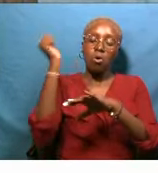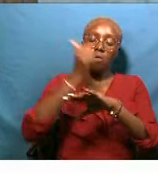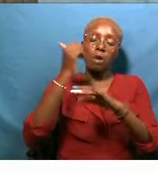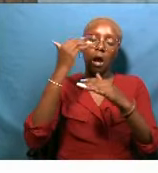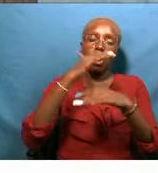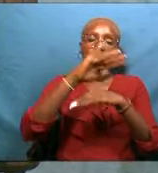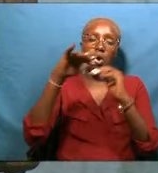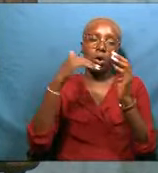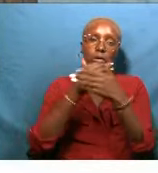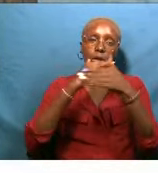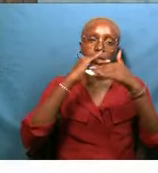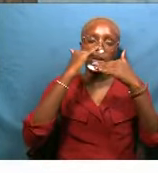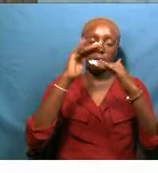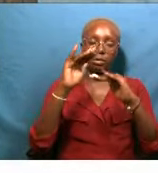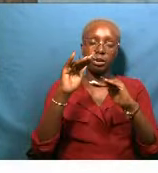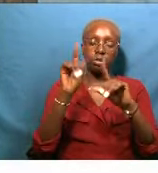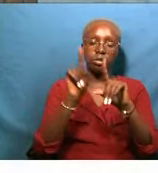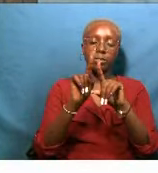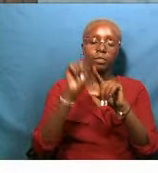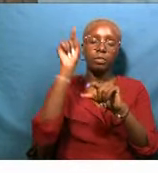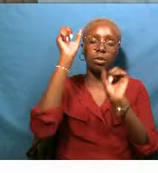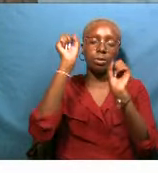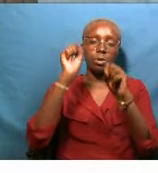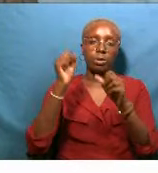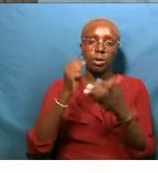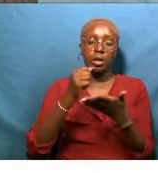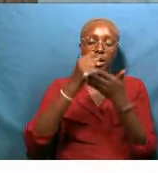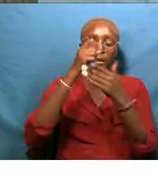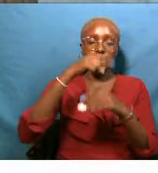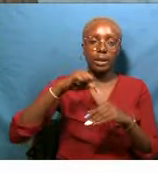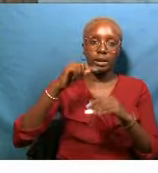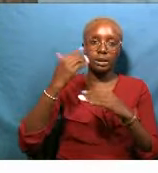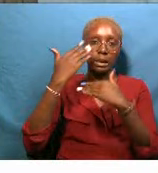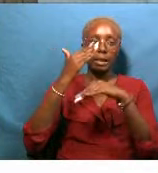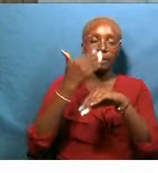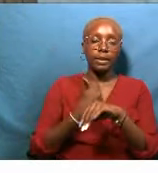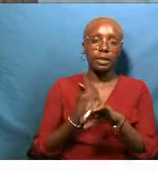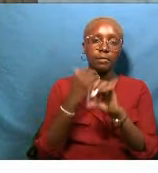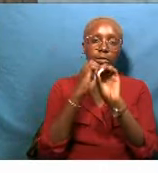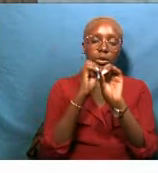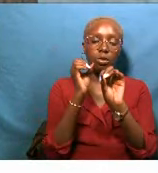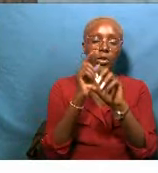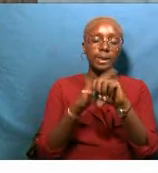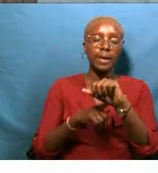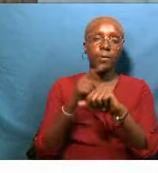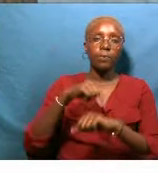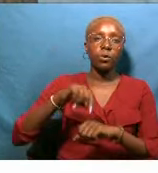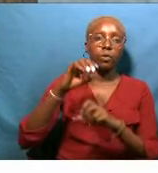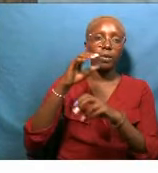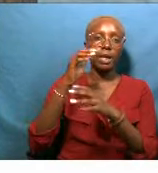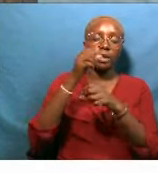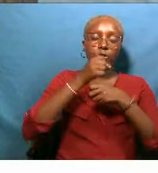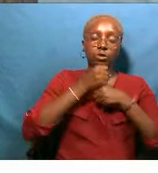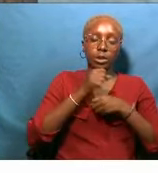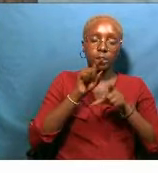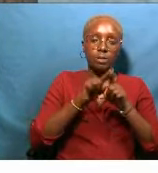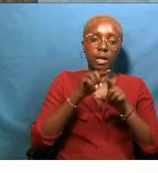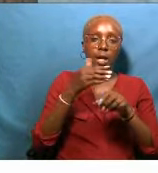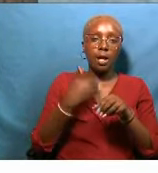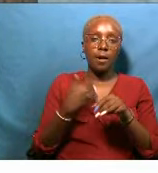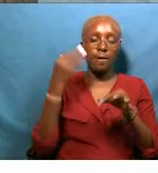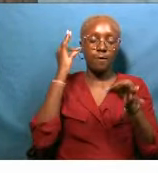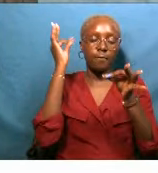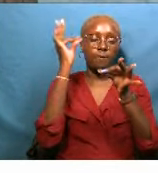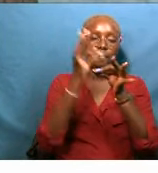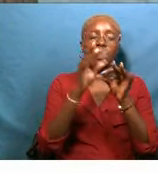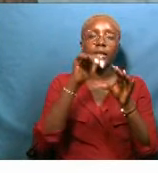you can enable us to be unlimited when we trust and have faith in you. So, Lord,